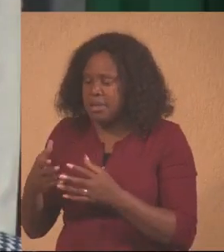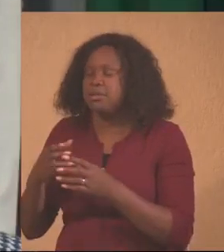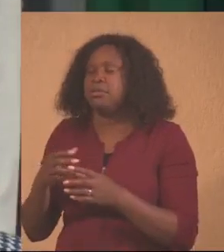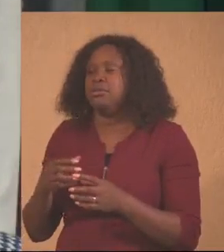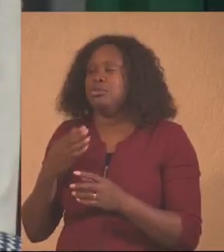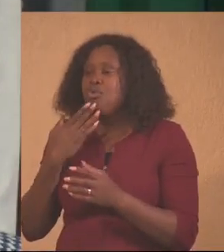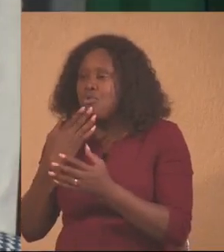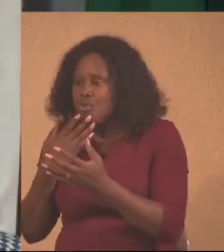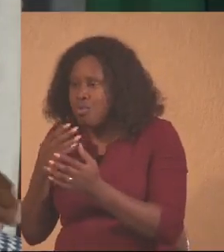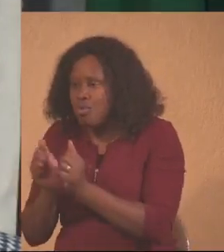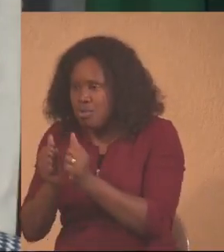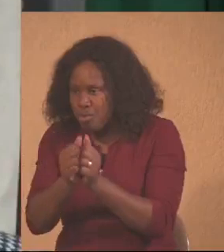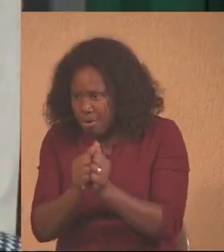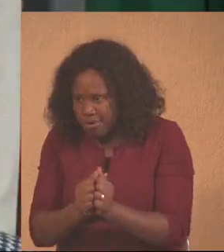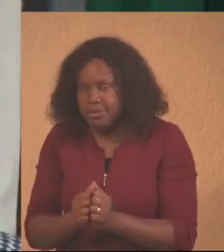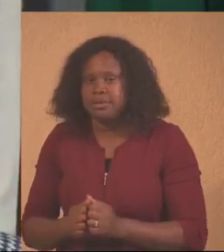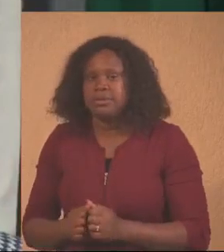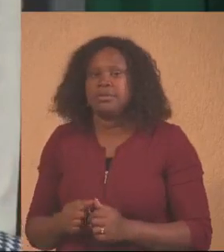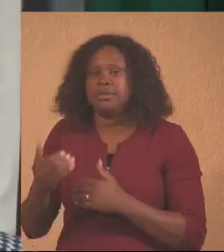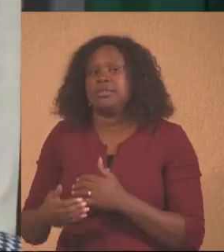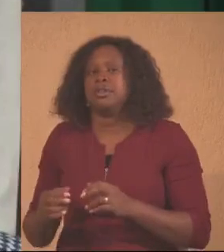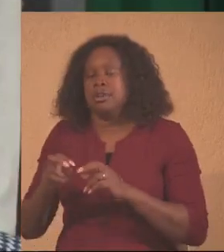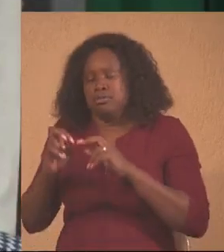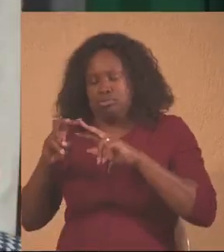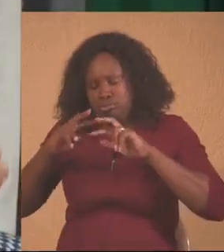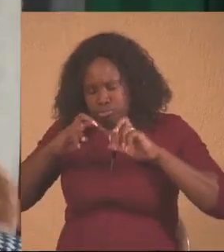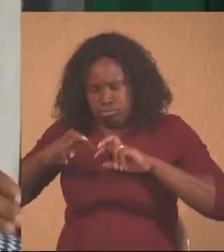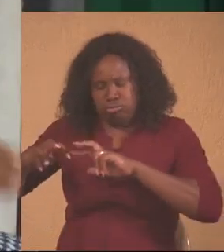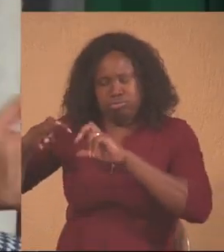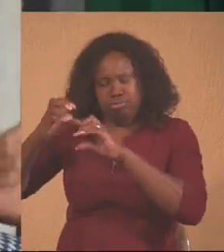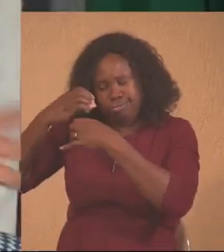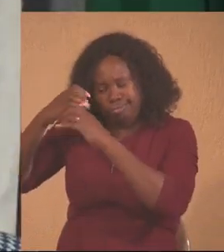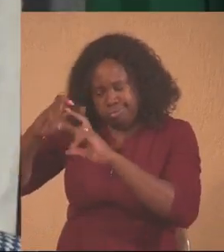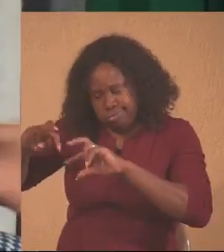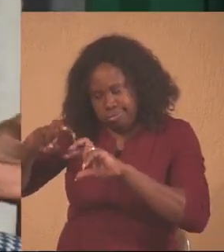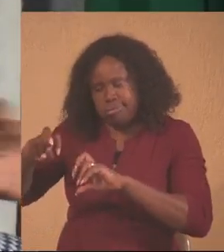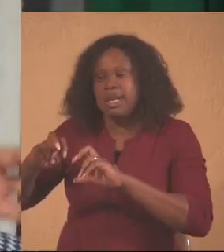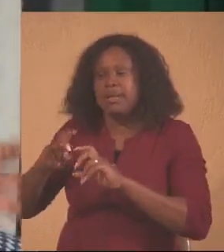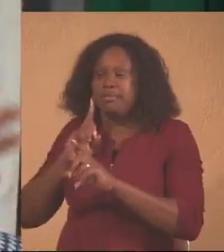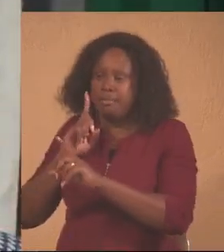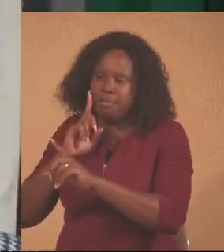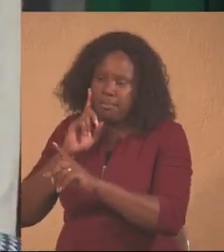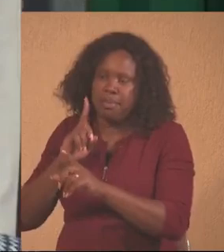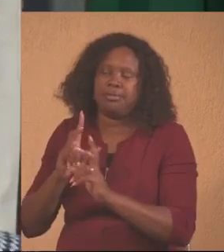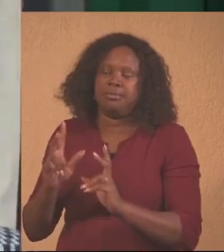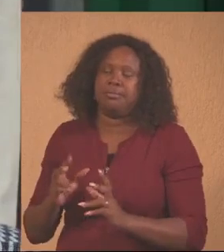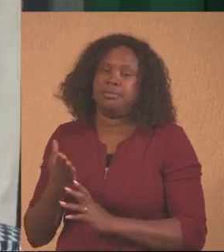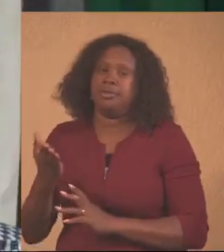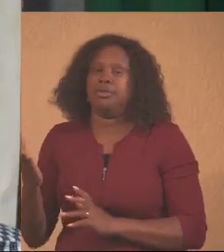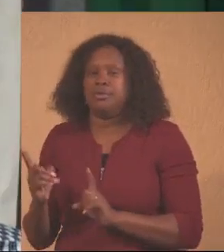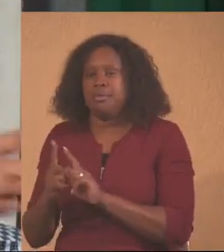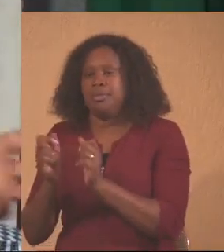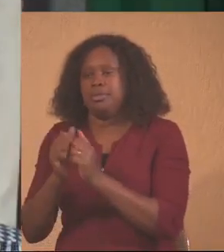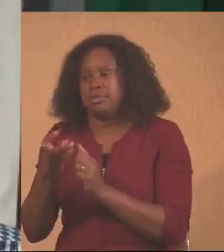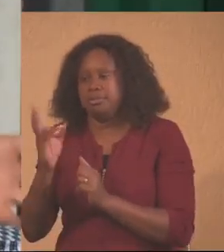are being followed up, screening is done, and being monitored also for that 14 days to see